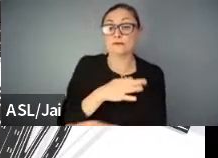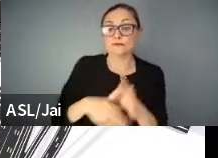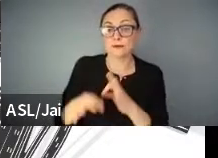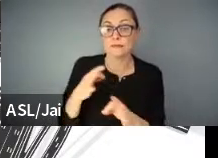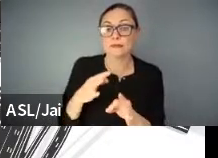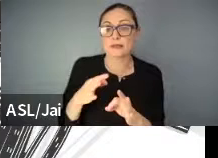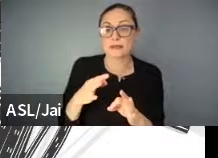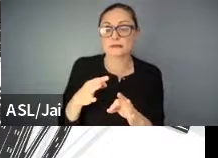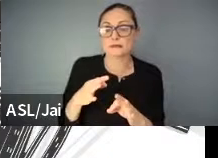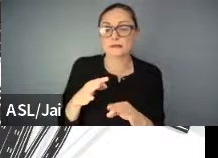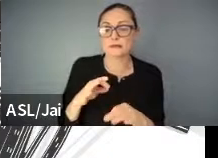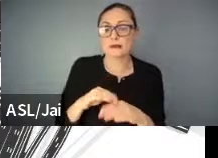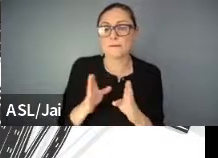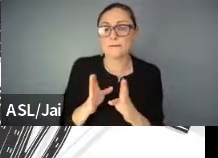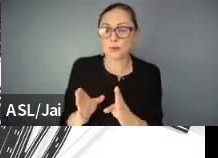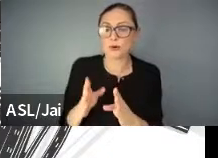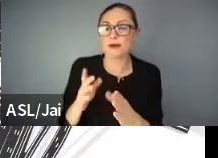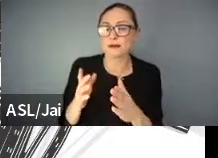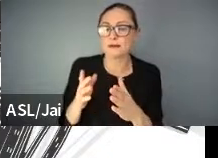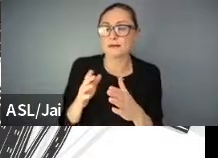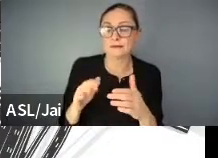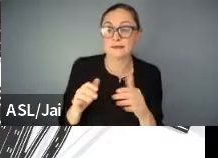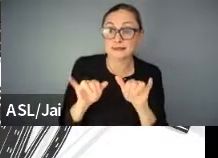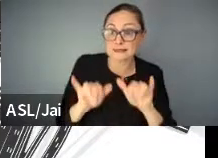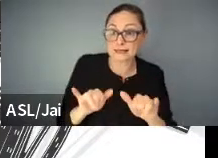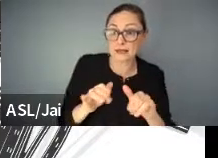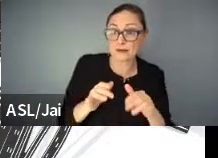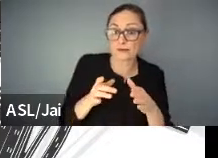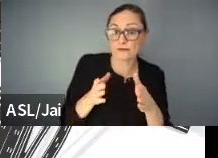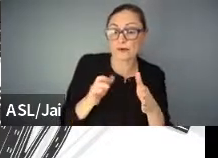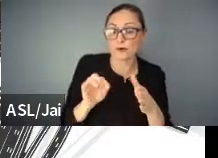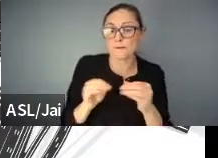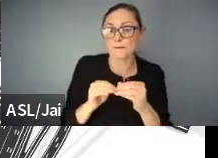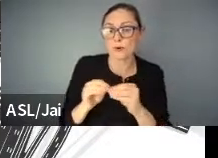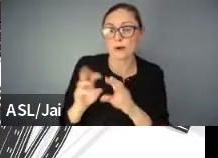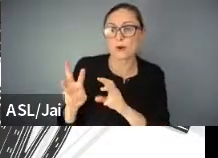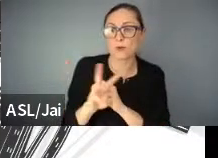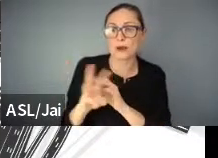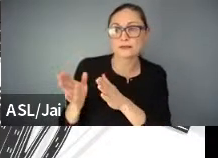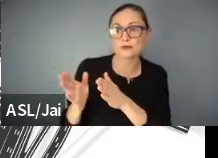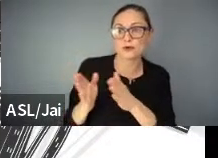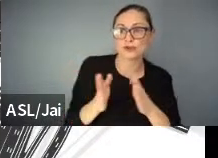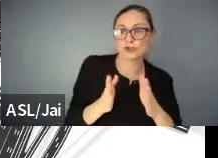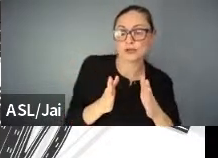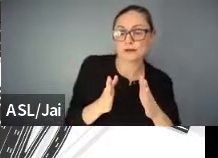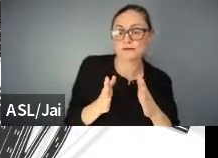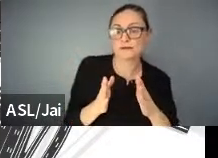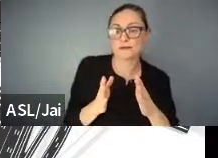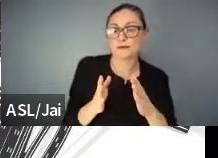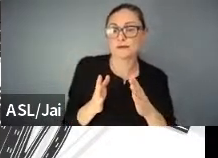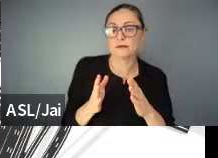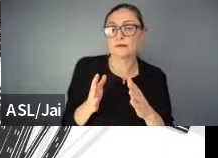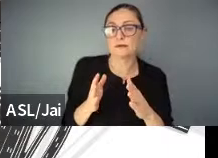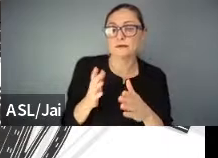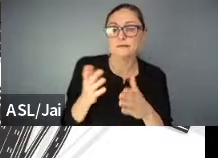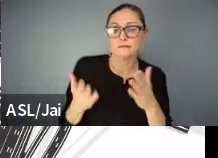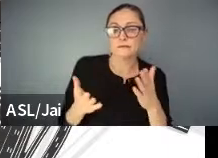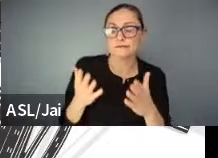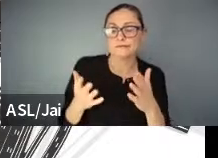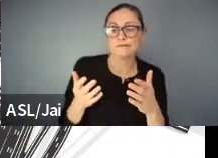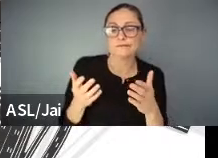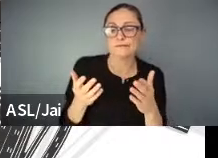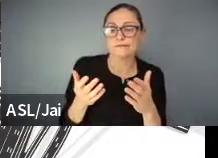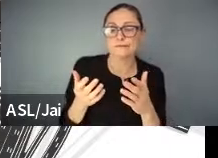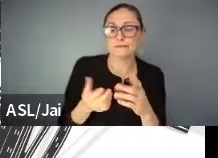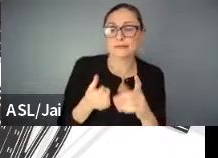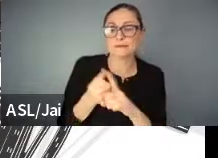the alignment that it currently sits in, or with a more westward shift, moving more of the impacts